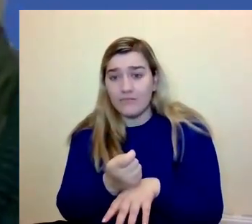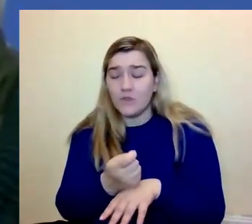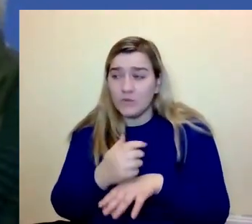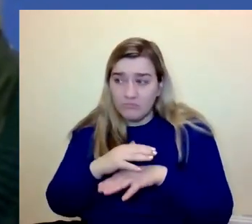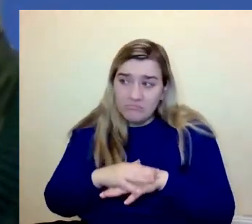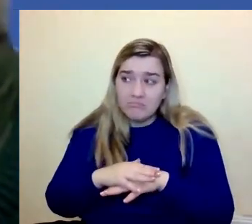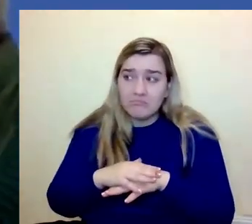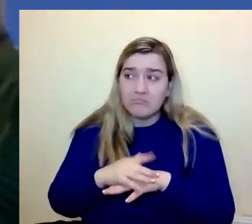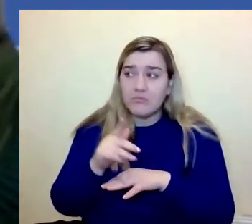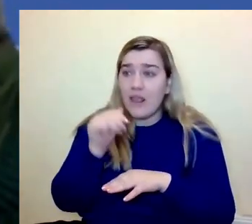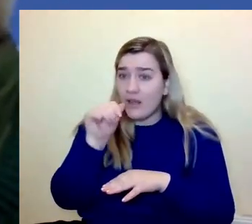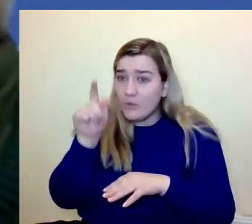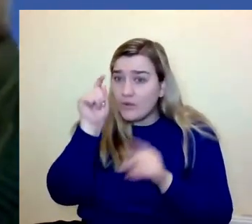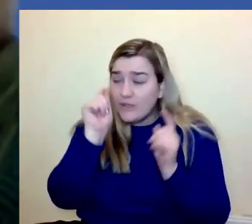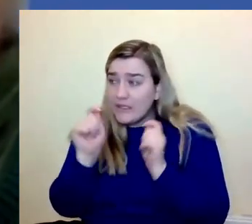thinking about it.